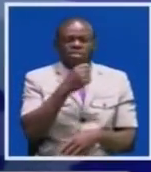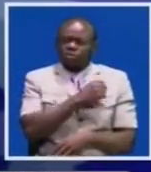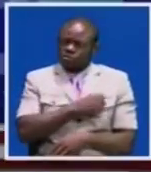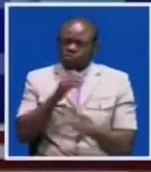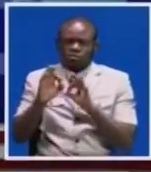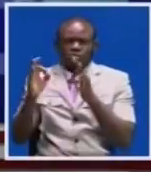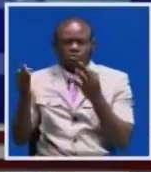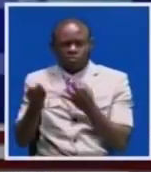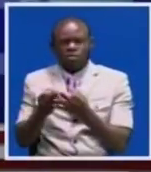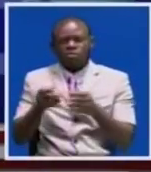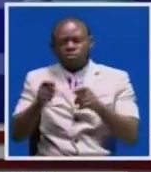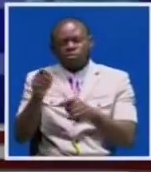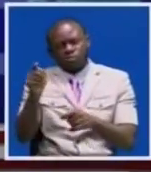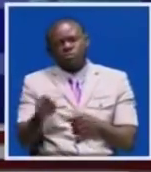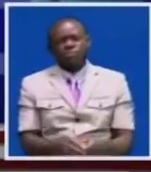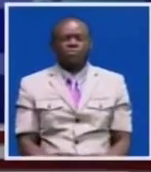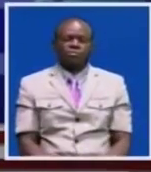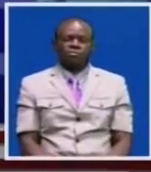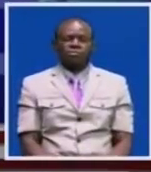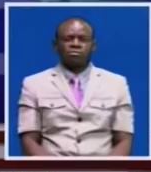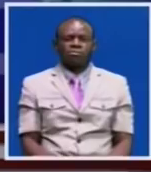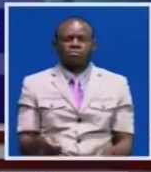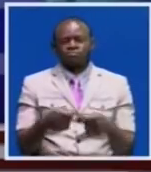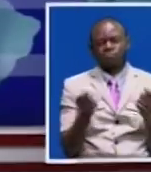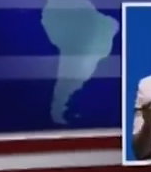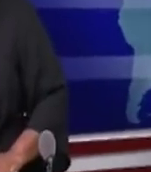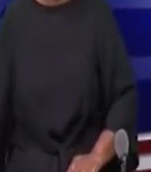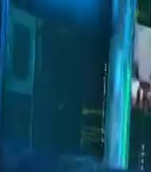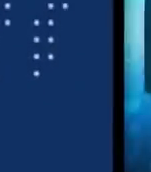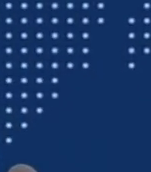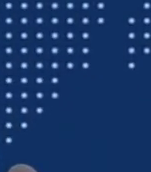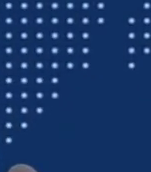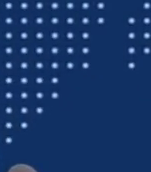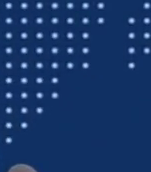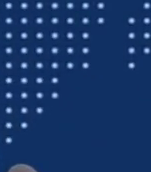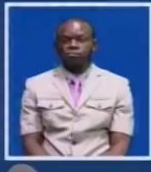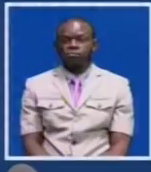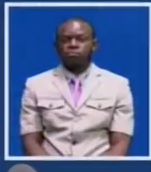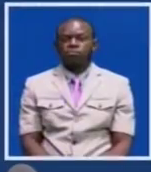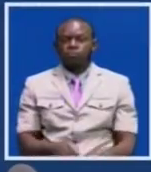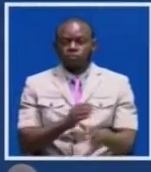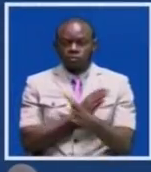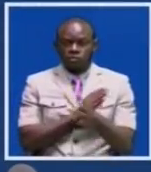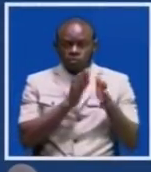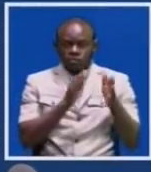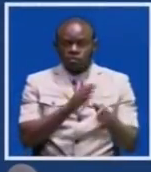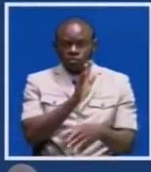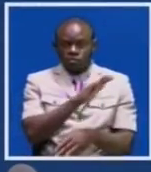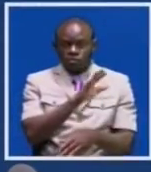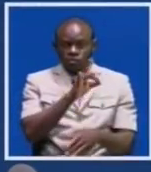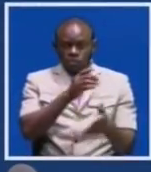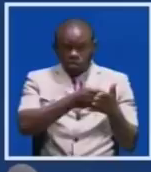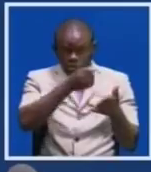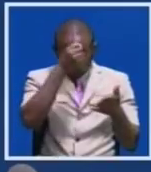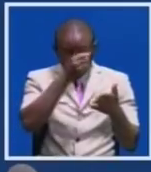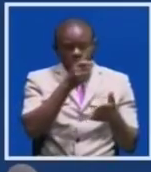We take another break. Stay tuned. 58 students from Zambia have been offered